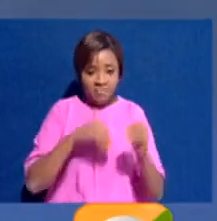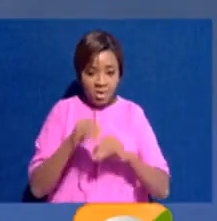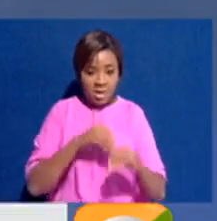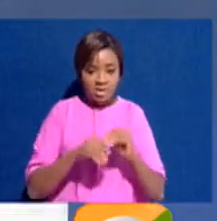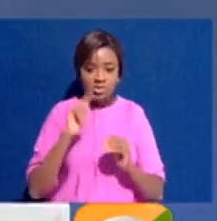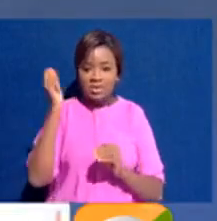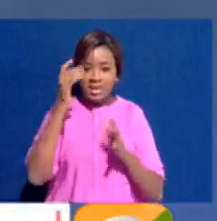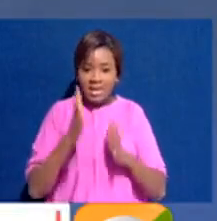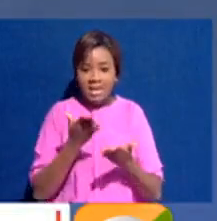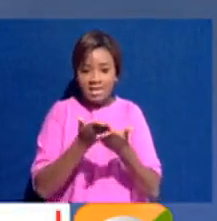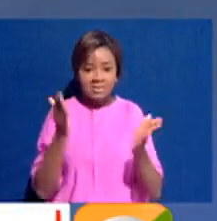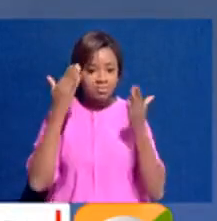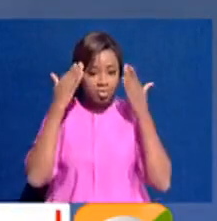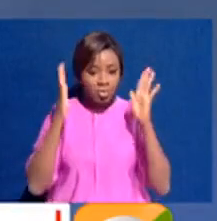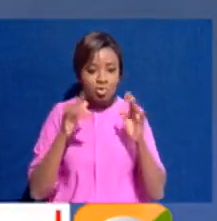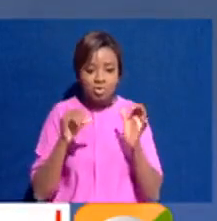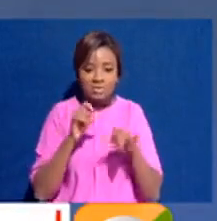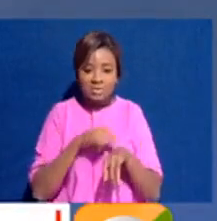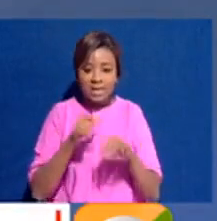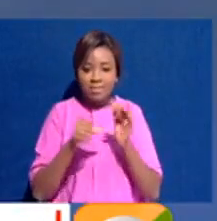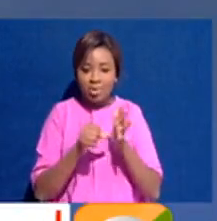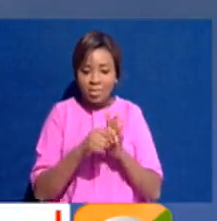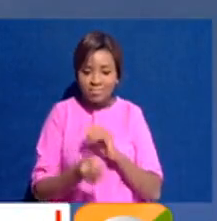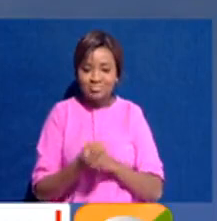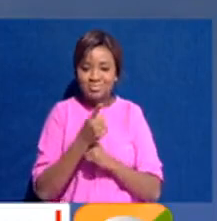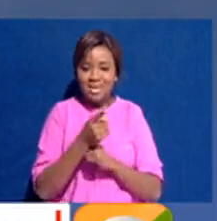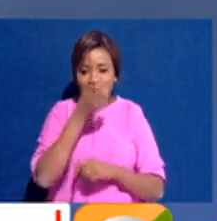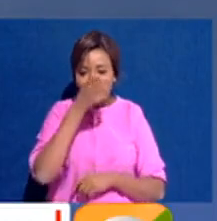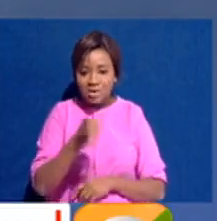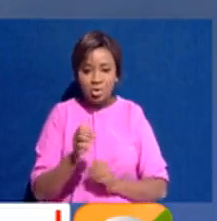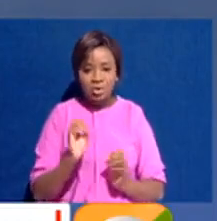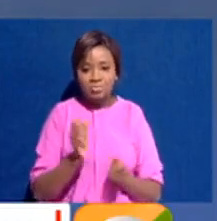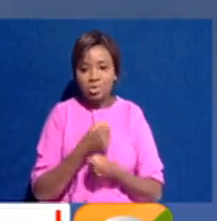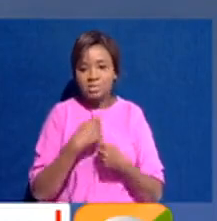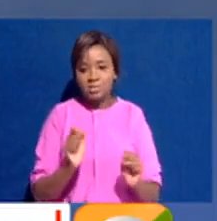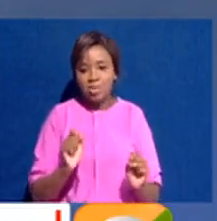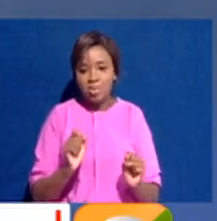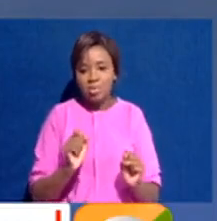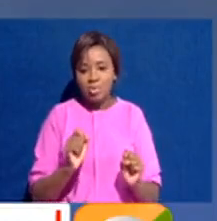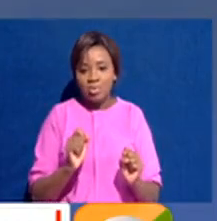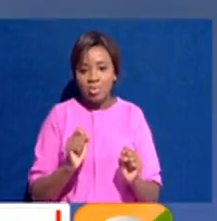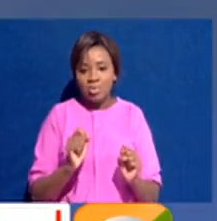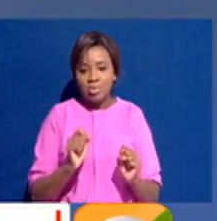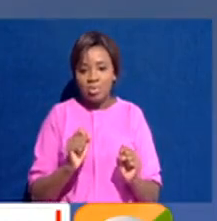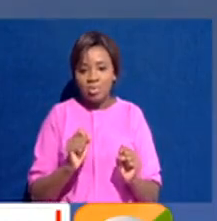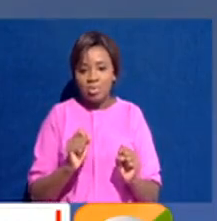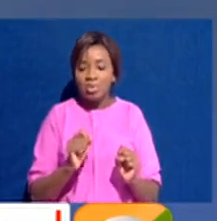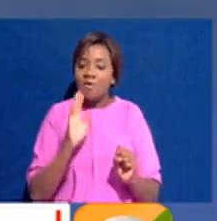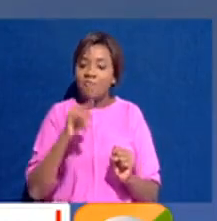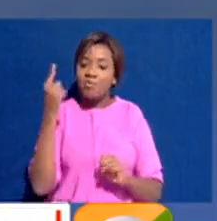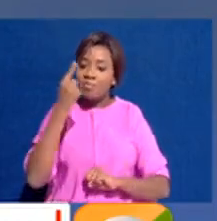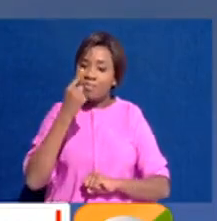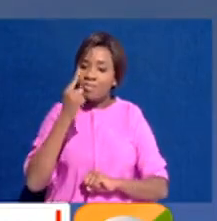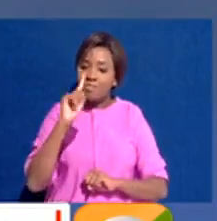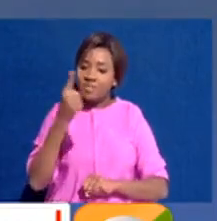Kenyans do not know how to conclude a matter. Mm. And we put the country on an election in mode from day one